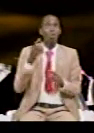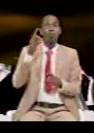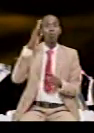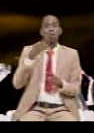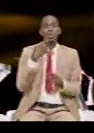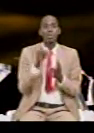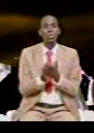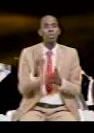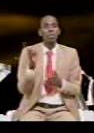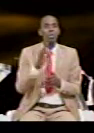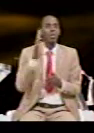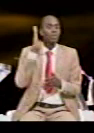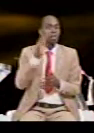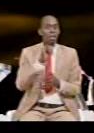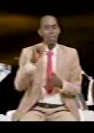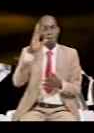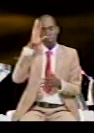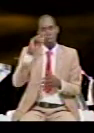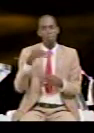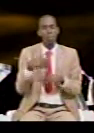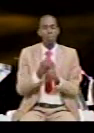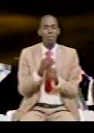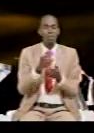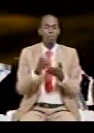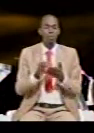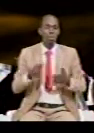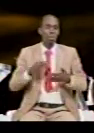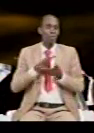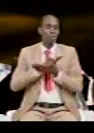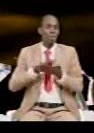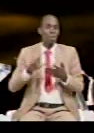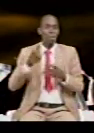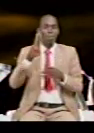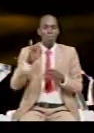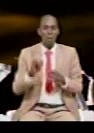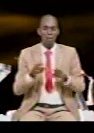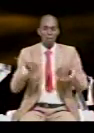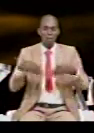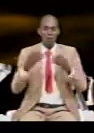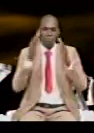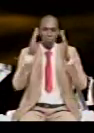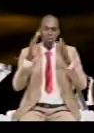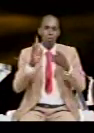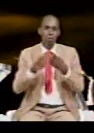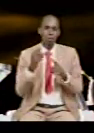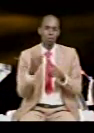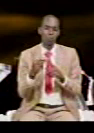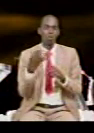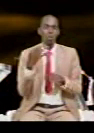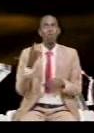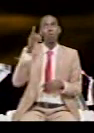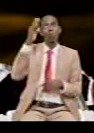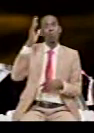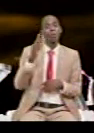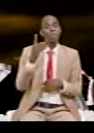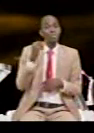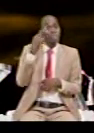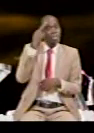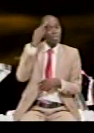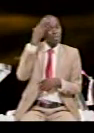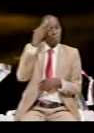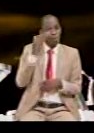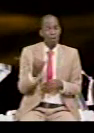man make his way clean? By taking heed thereto according to thy word. The reason why young people,